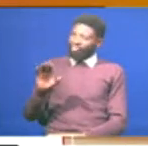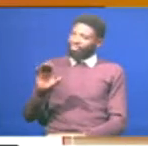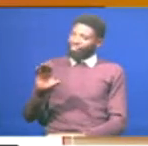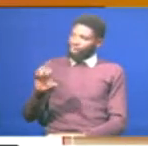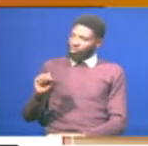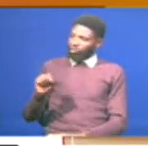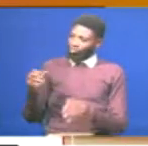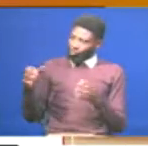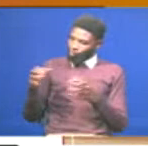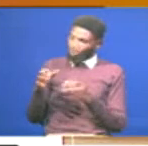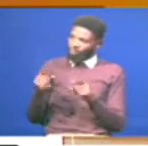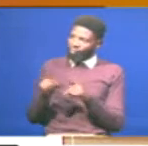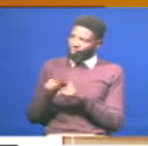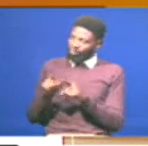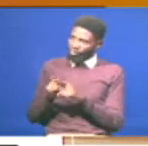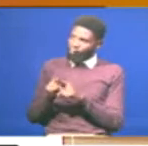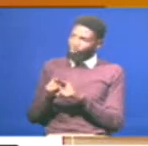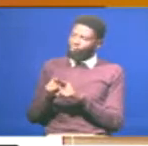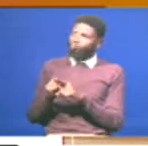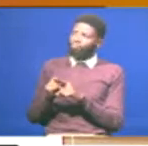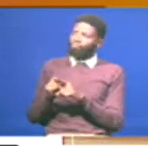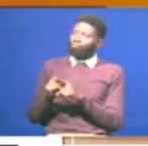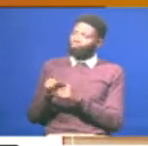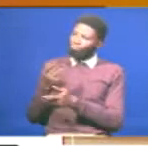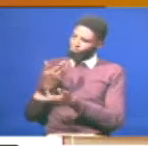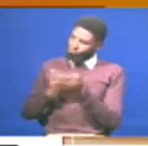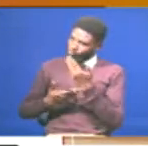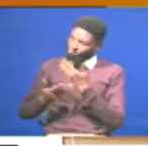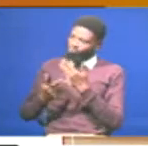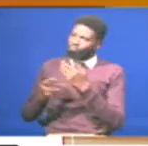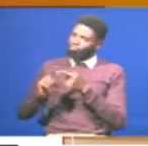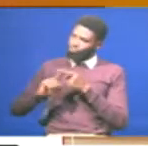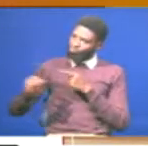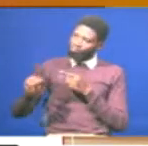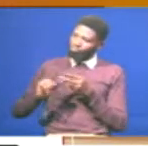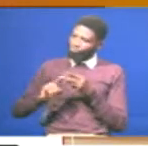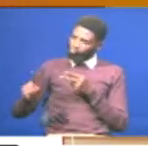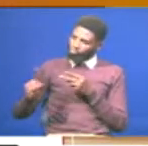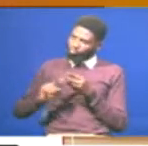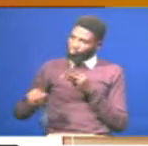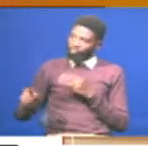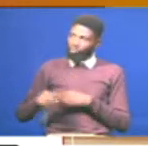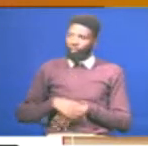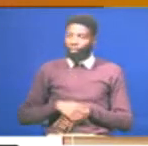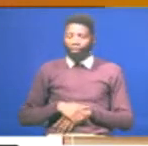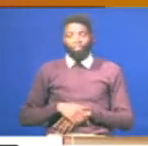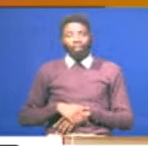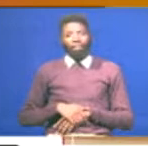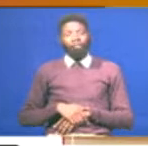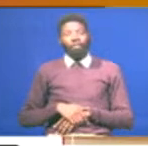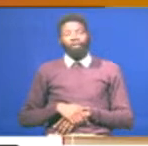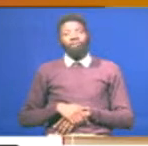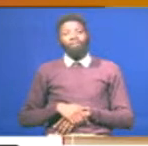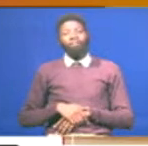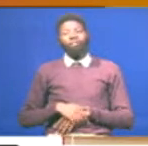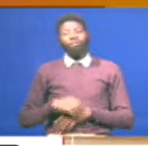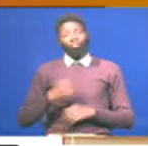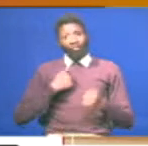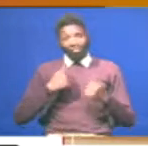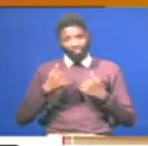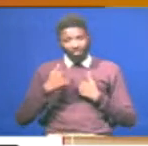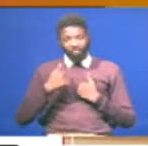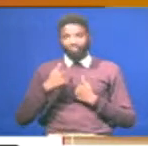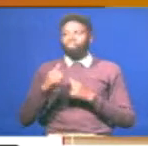with President Kagame, and in Rwanda, ministers come 5 minutes before meetings, and that's known.